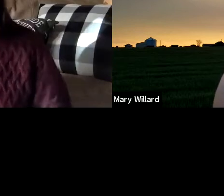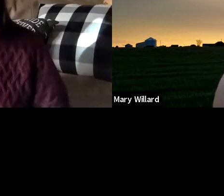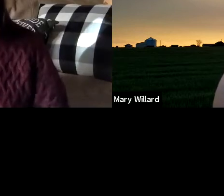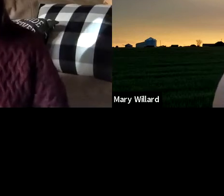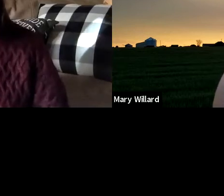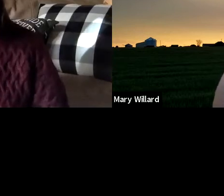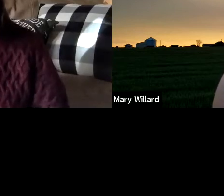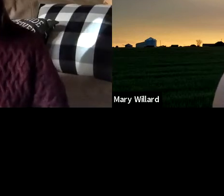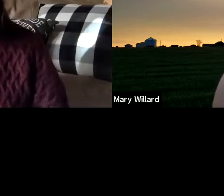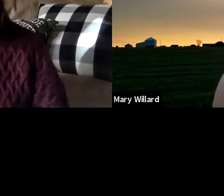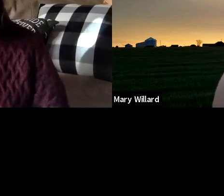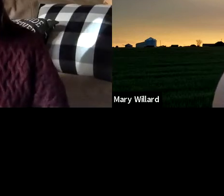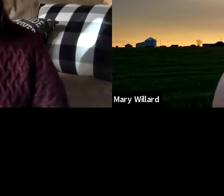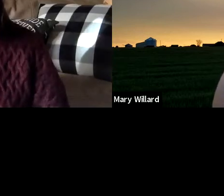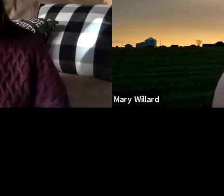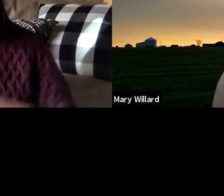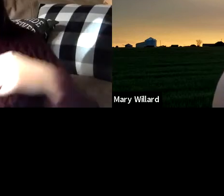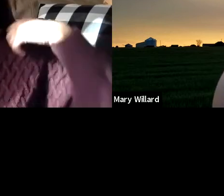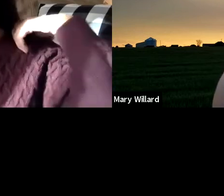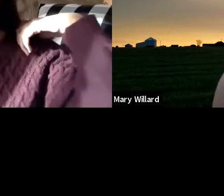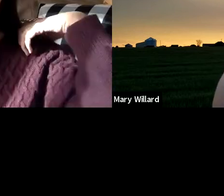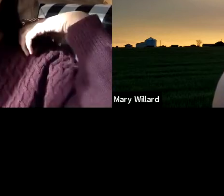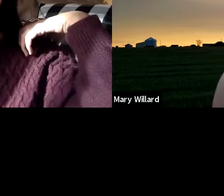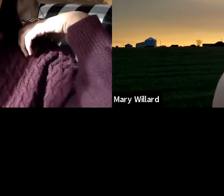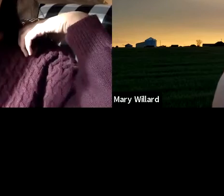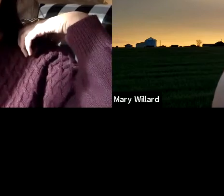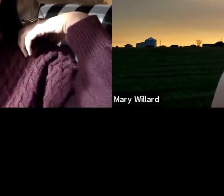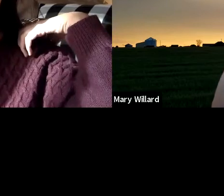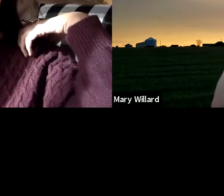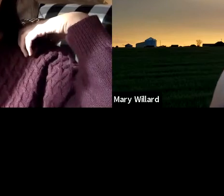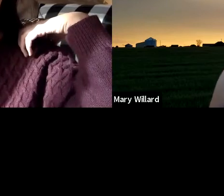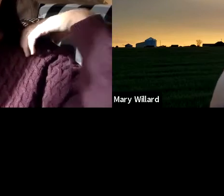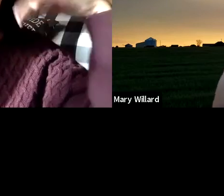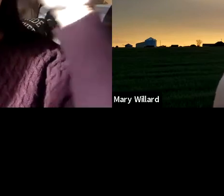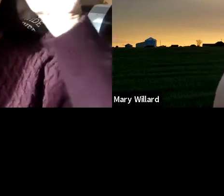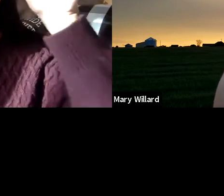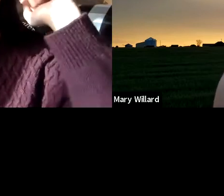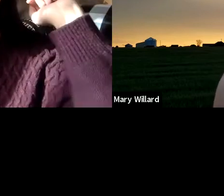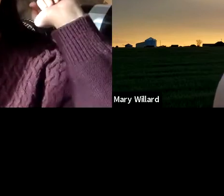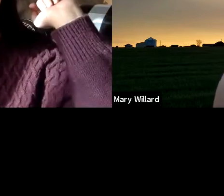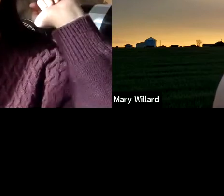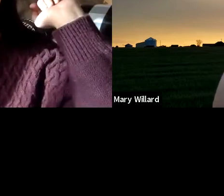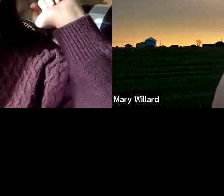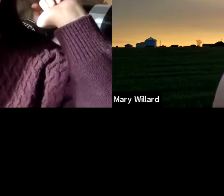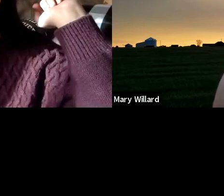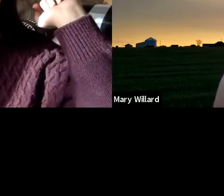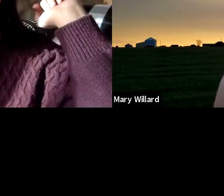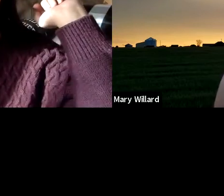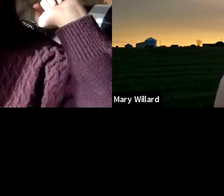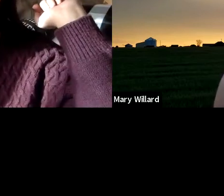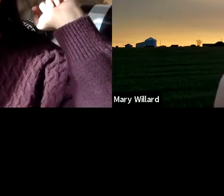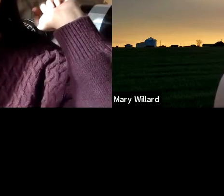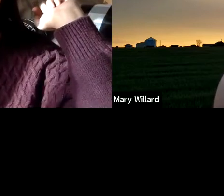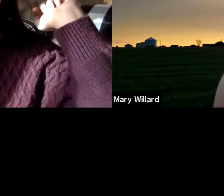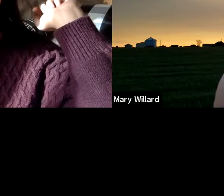in. Okay. Perfect. So you're on and you're live. People are coming in. All right. Well, I'm going to go ahead and mute. Thanks so much for all your help. Thank